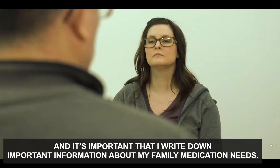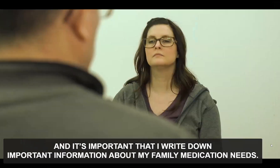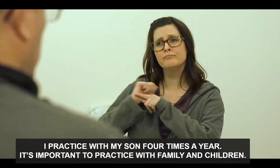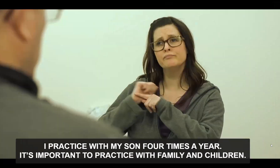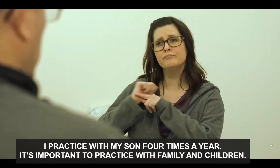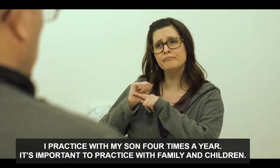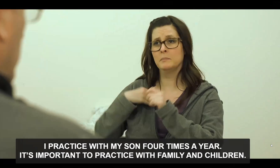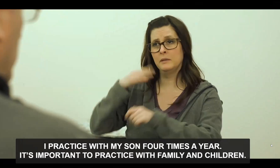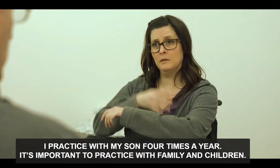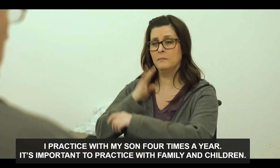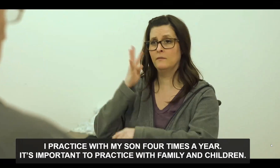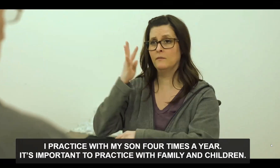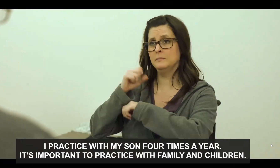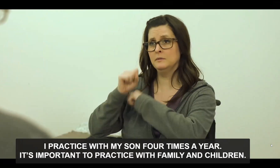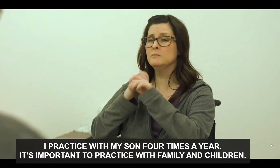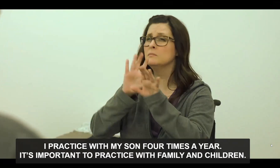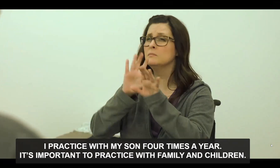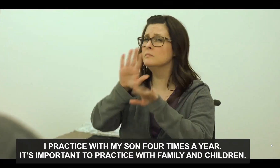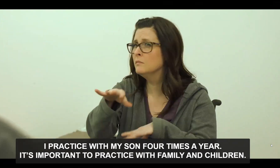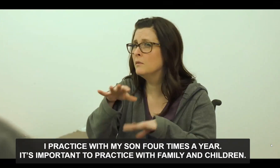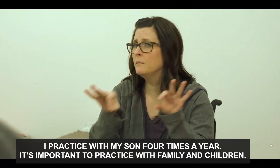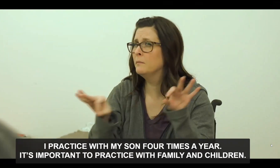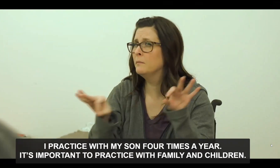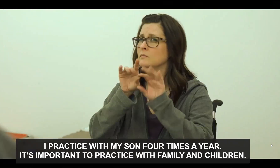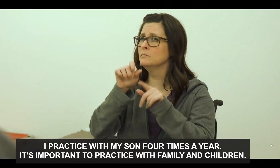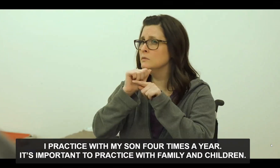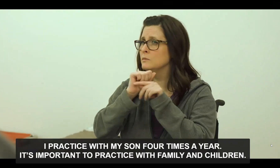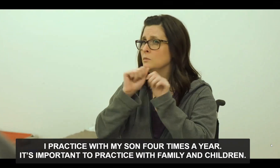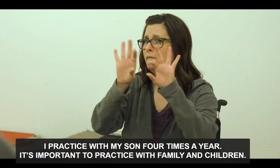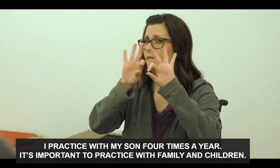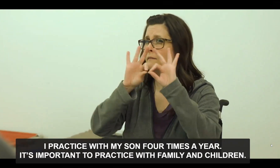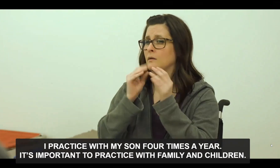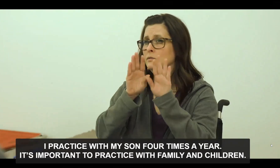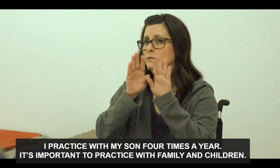times a year. It's important to practice with family and children.